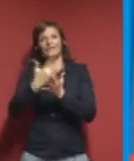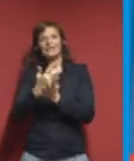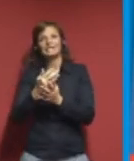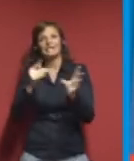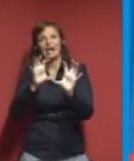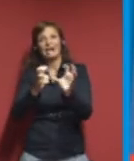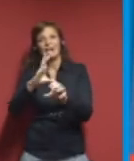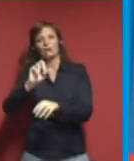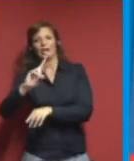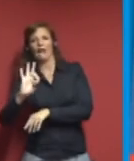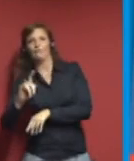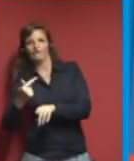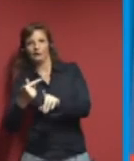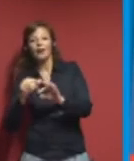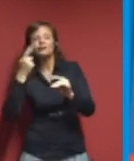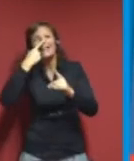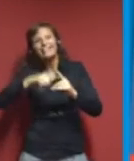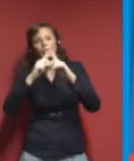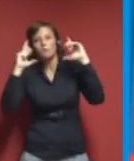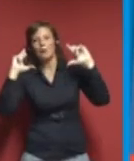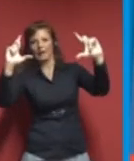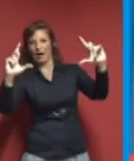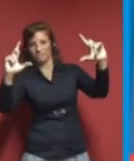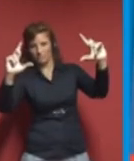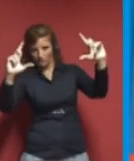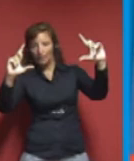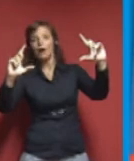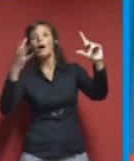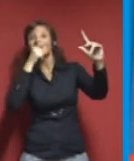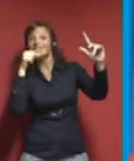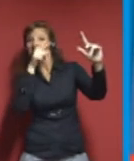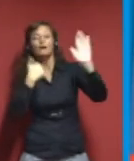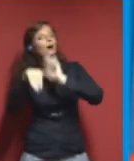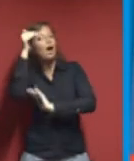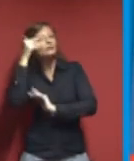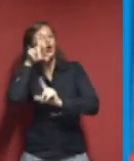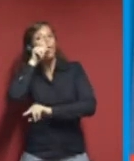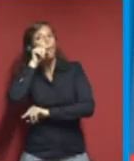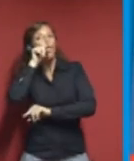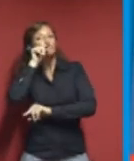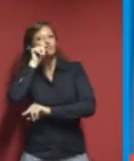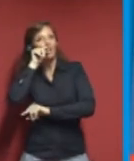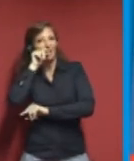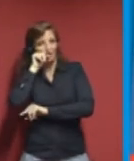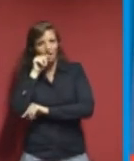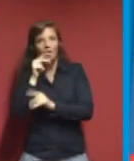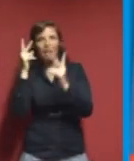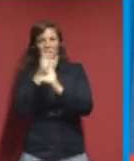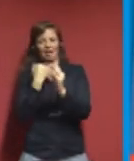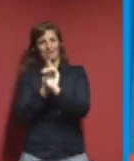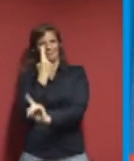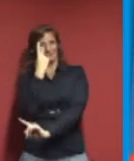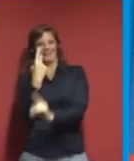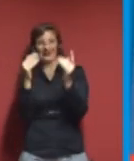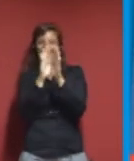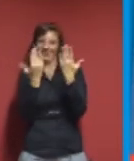that you can set up and hear nature sounds. This guy's listening to bird calls. And when I saw this magazine, or when I saw this cover, it reminded me of a project we had